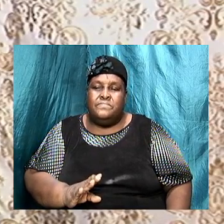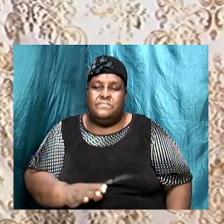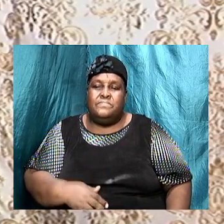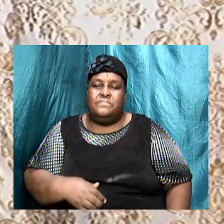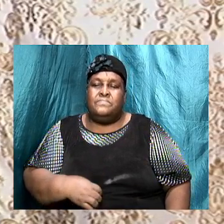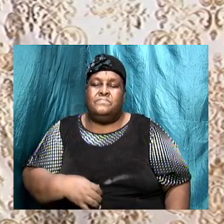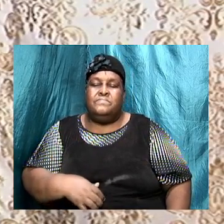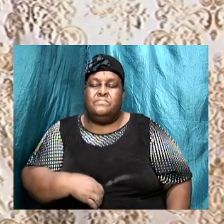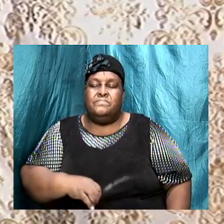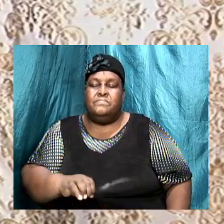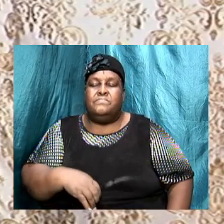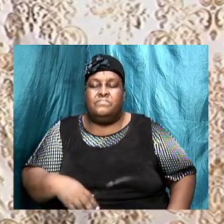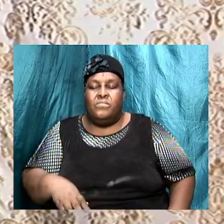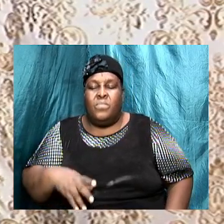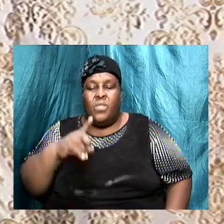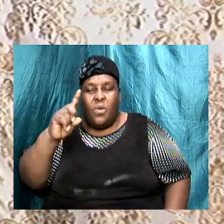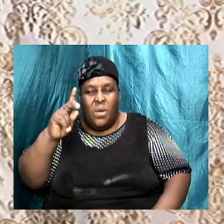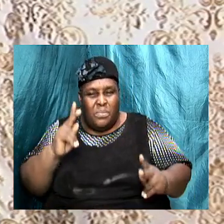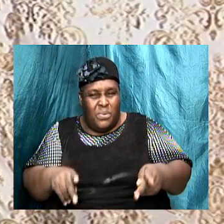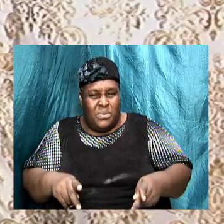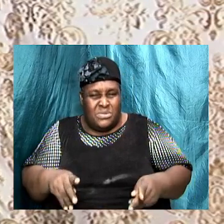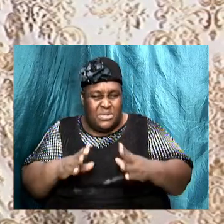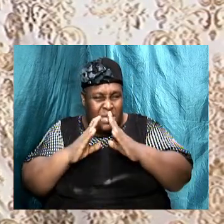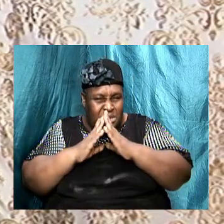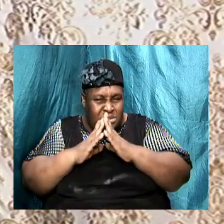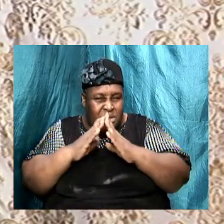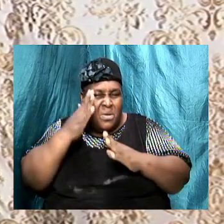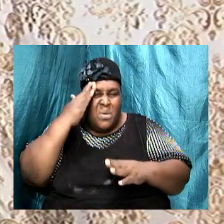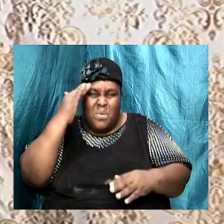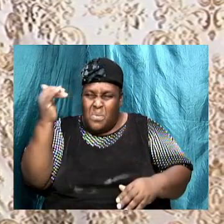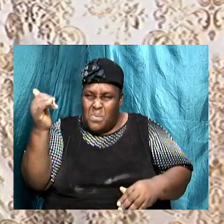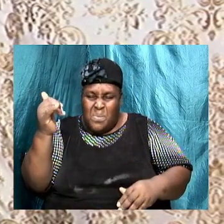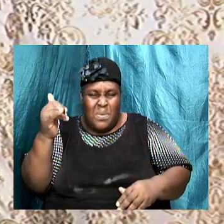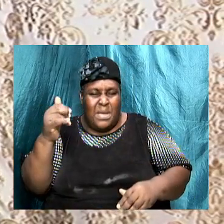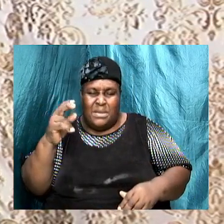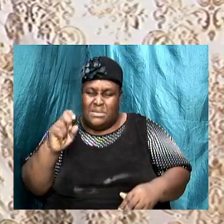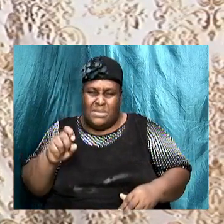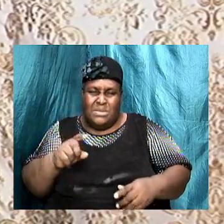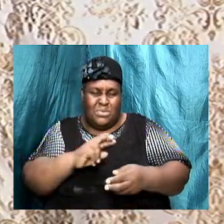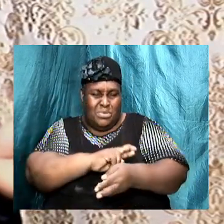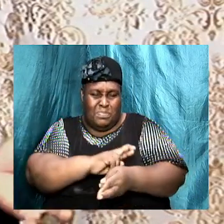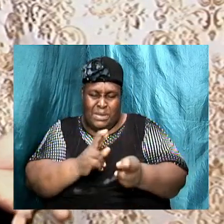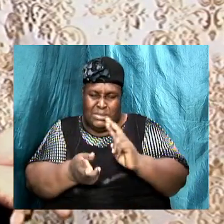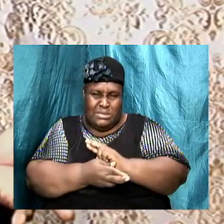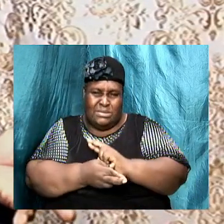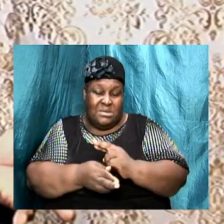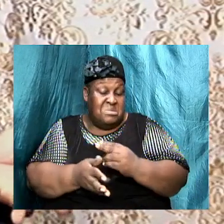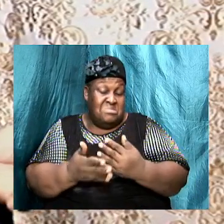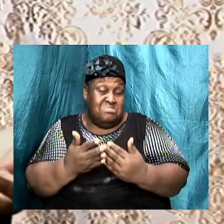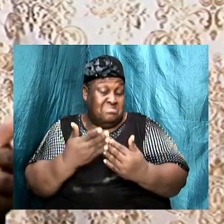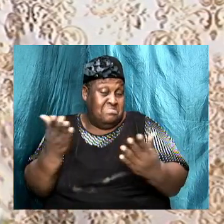So one person will ask, why do I need to repent? It's simple.